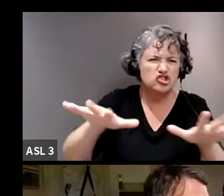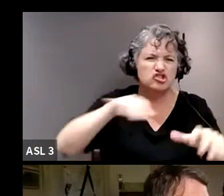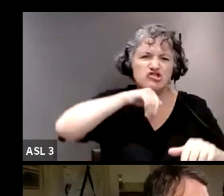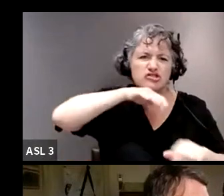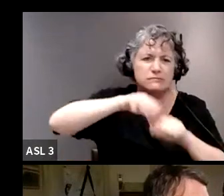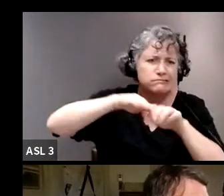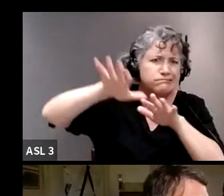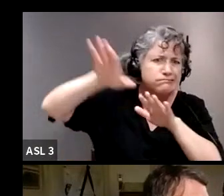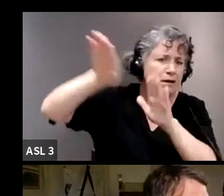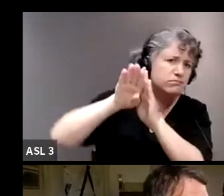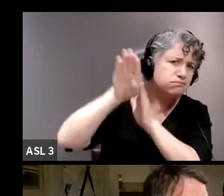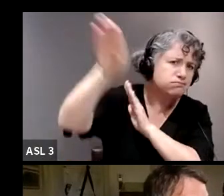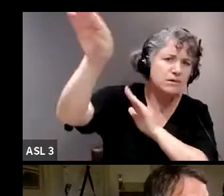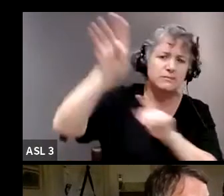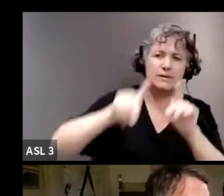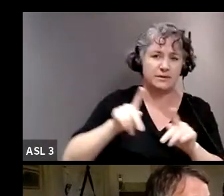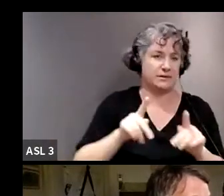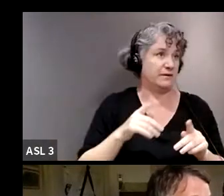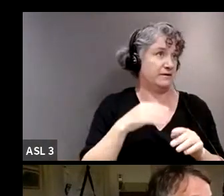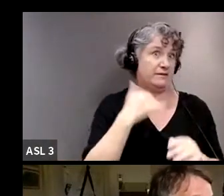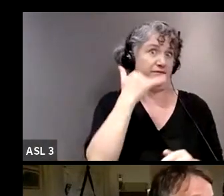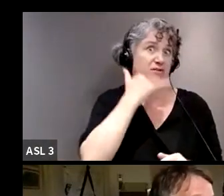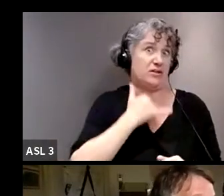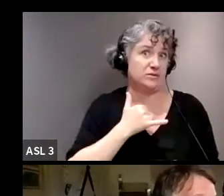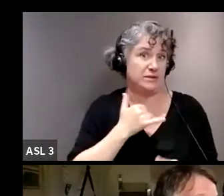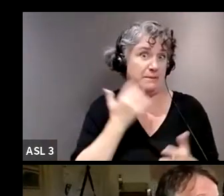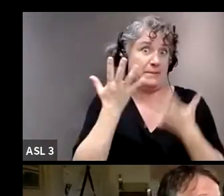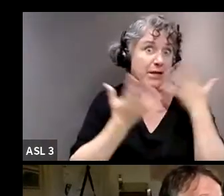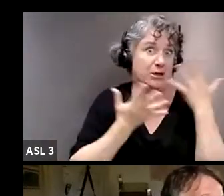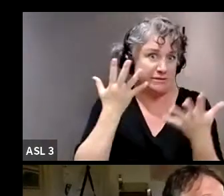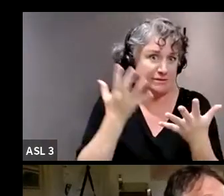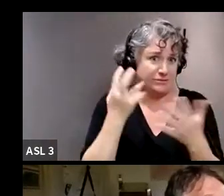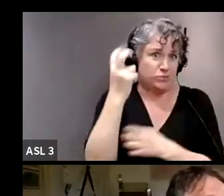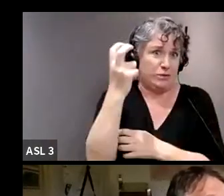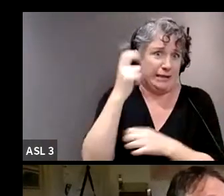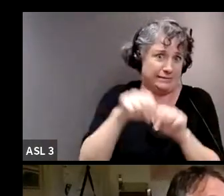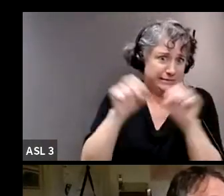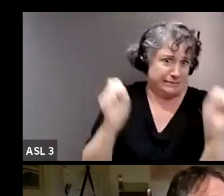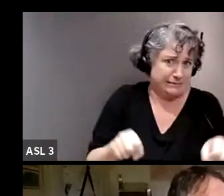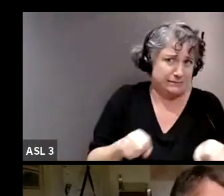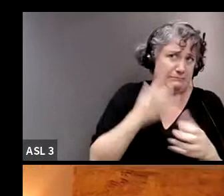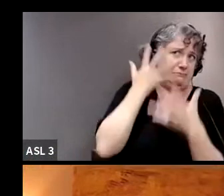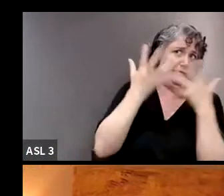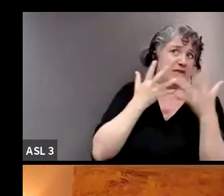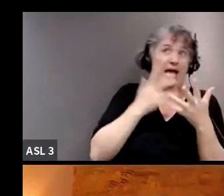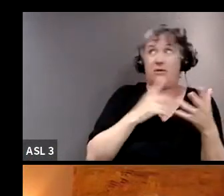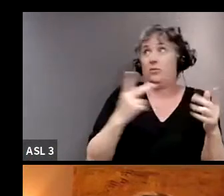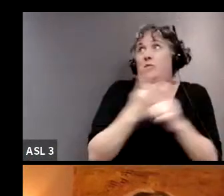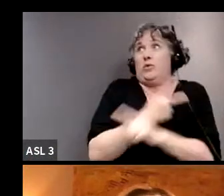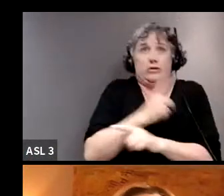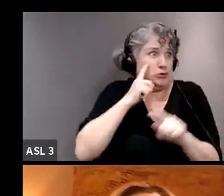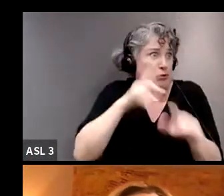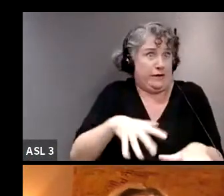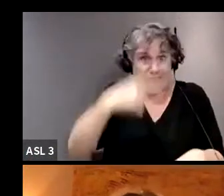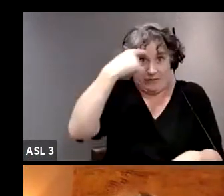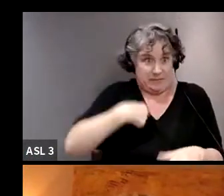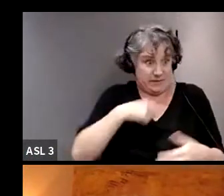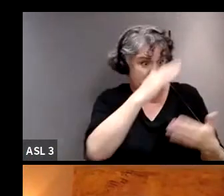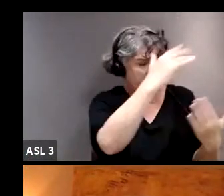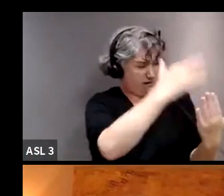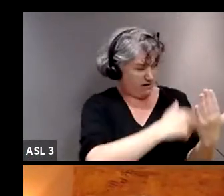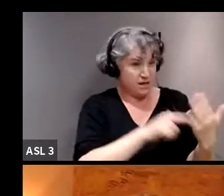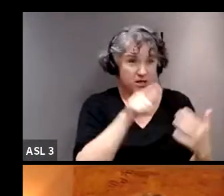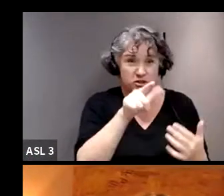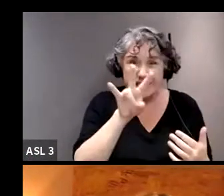people from our faltering embarrassing excuse for a trend system and perhaps most egregiously and shocking to me in this budget 27